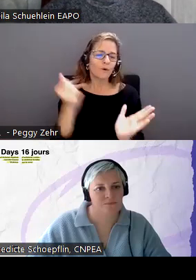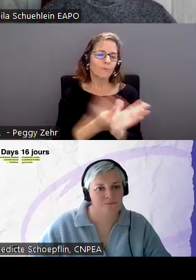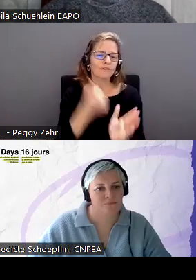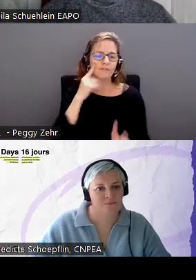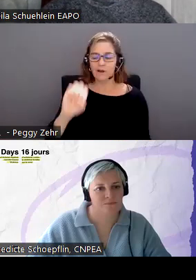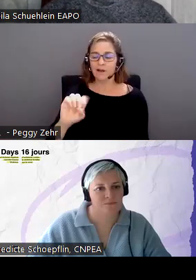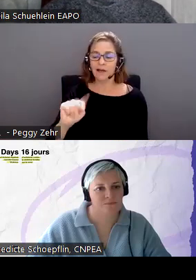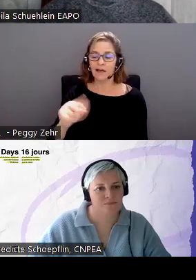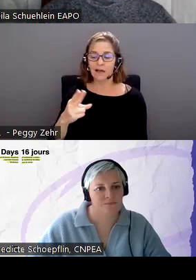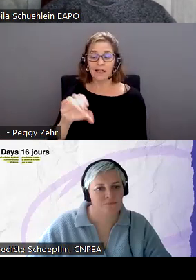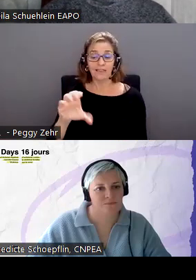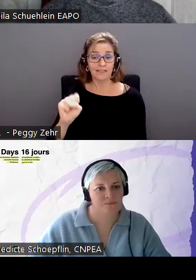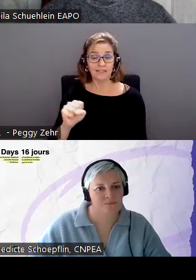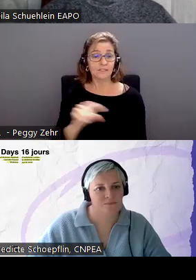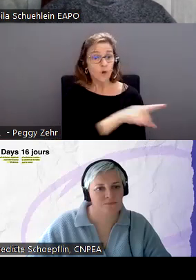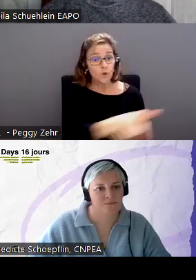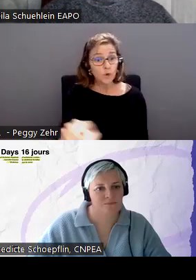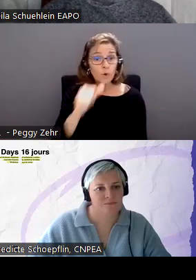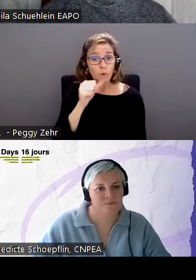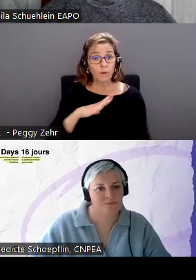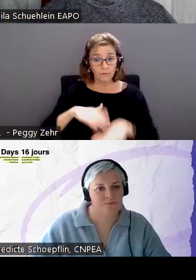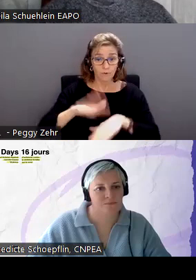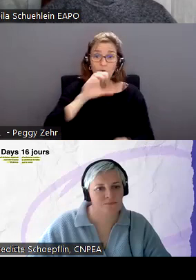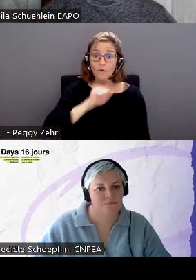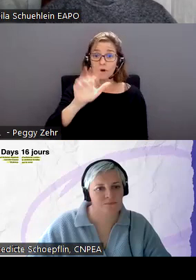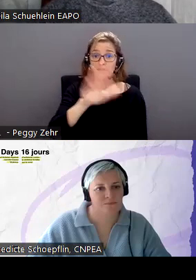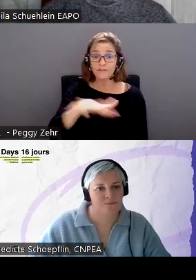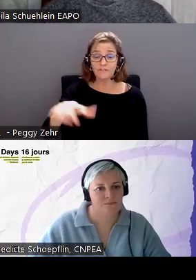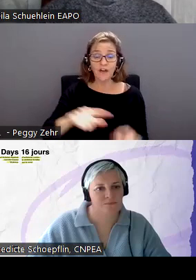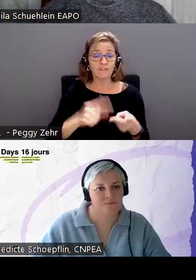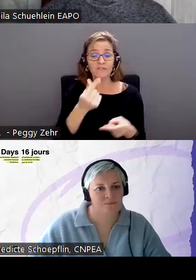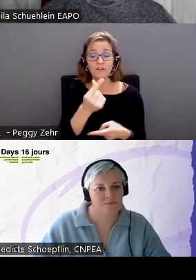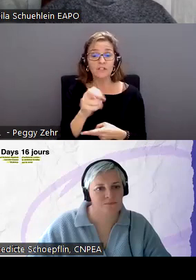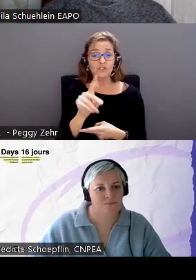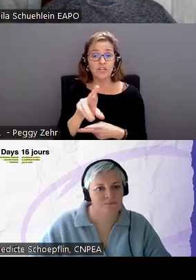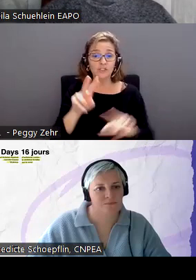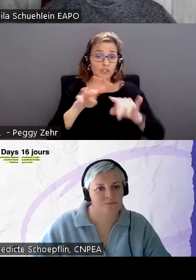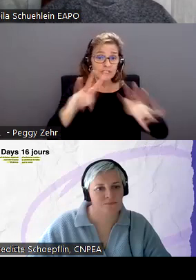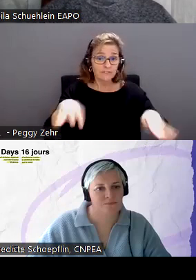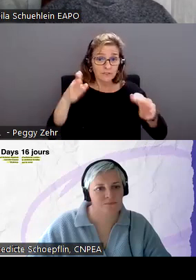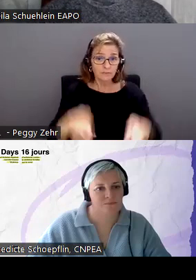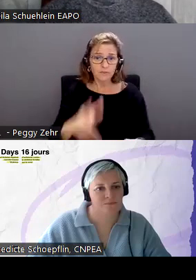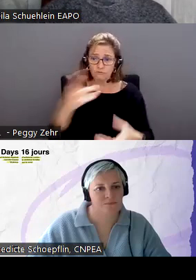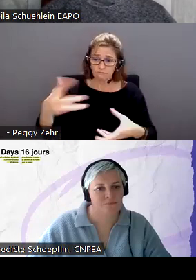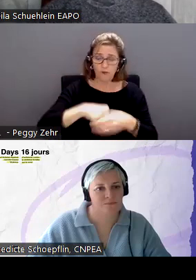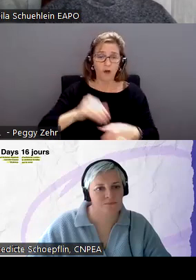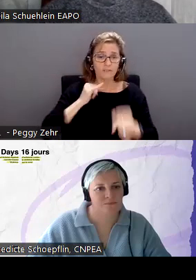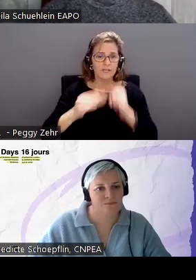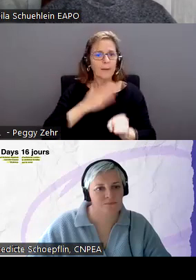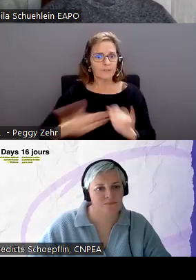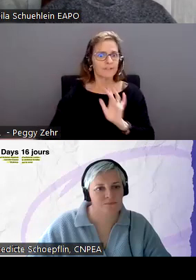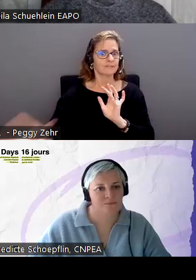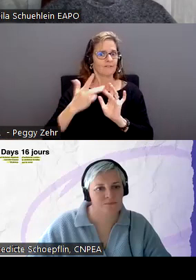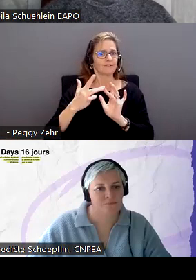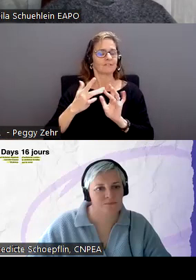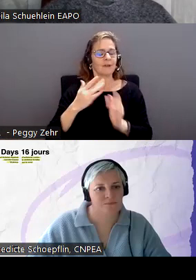If you are a woman over 55, a gender diverse person who wants to participate in the interviews, just reach out to us. We